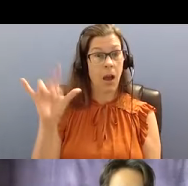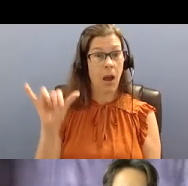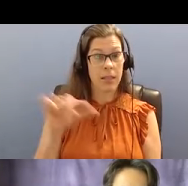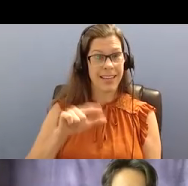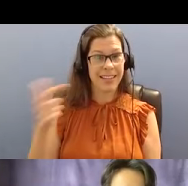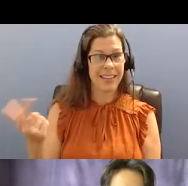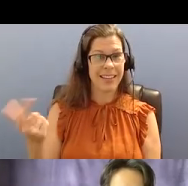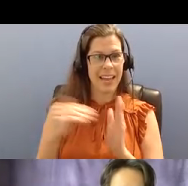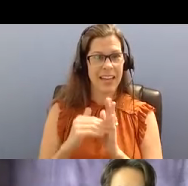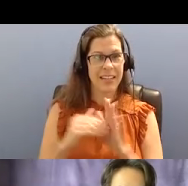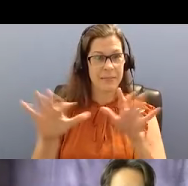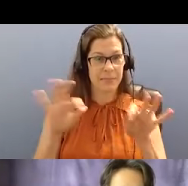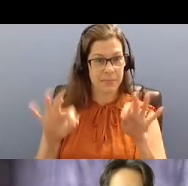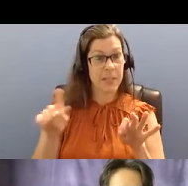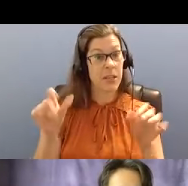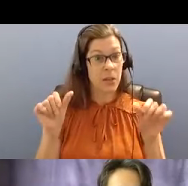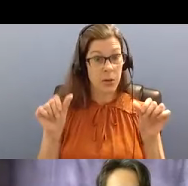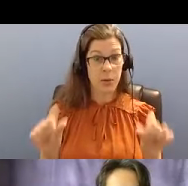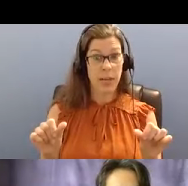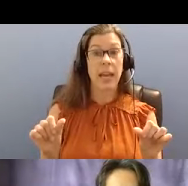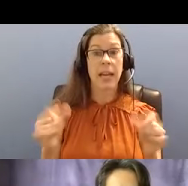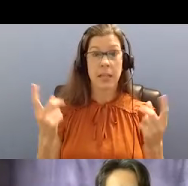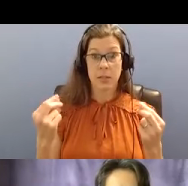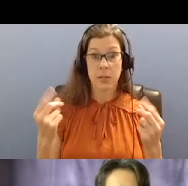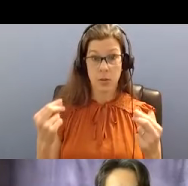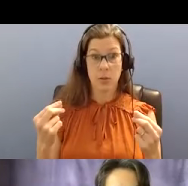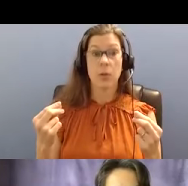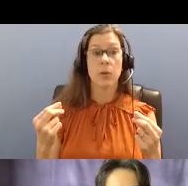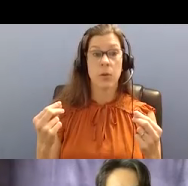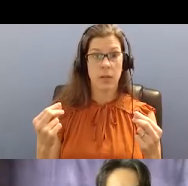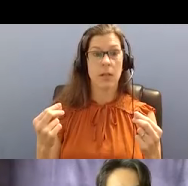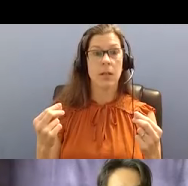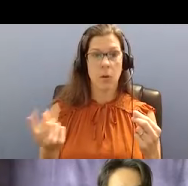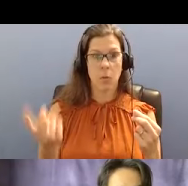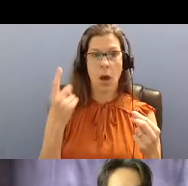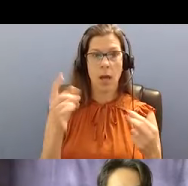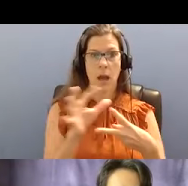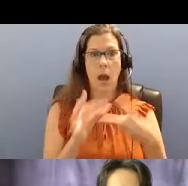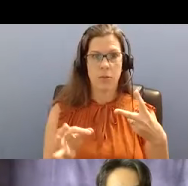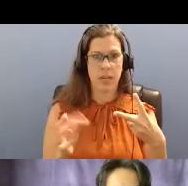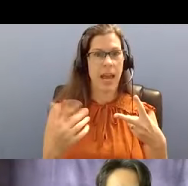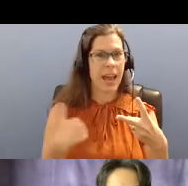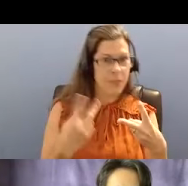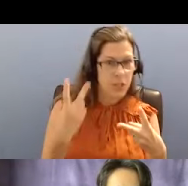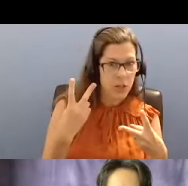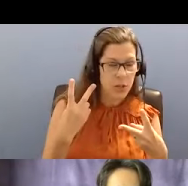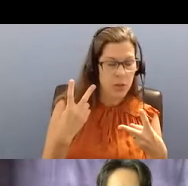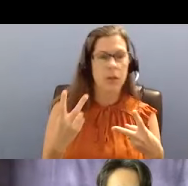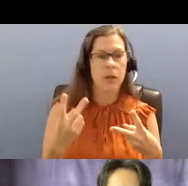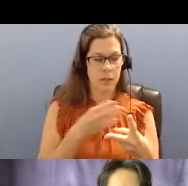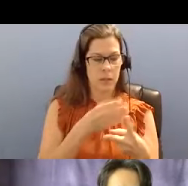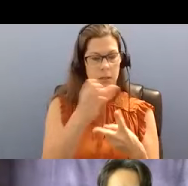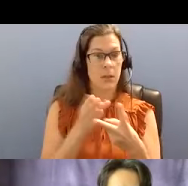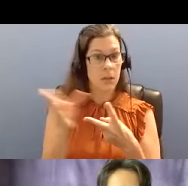So you can go one of 2 tracks with this program. So for those who don't have